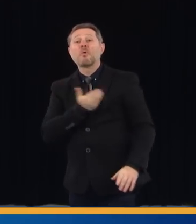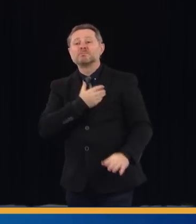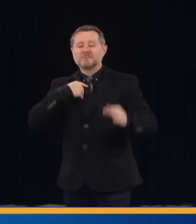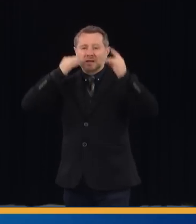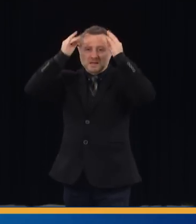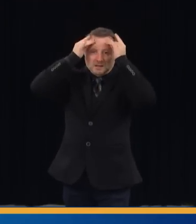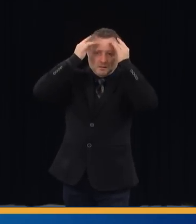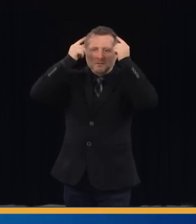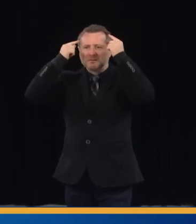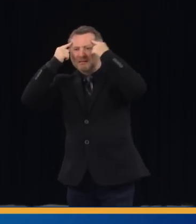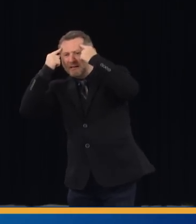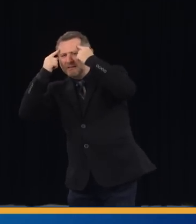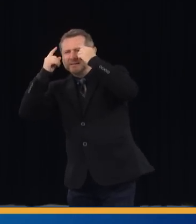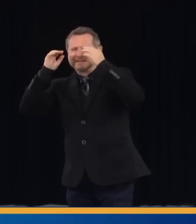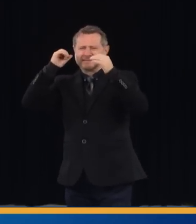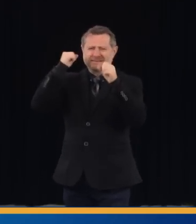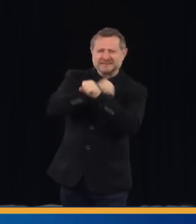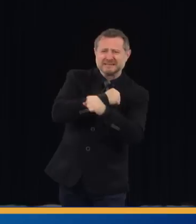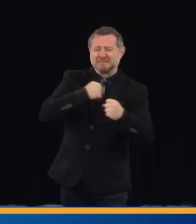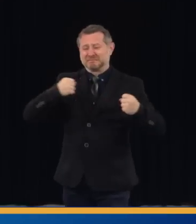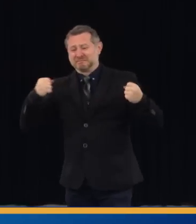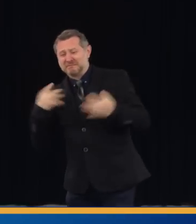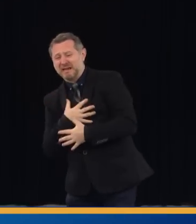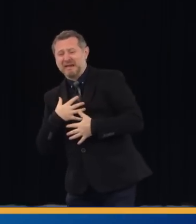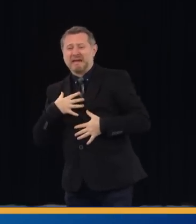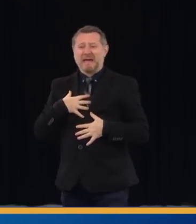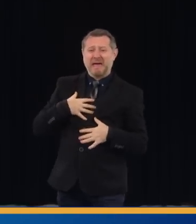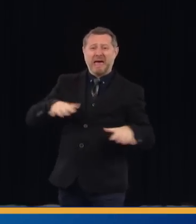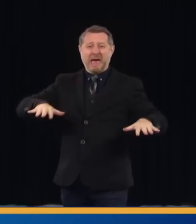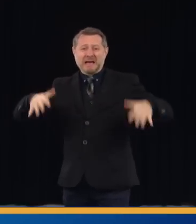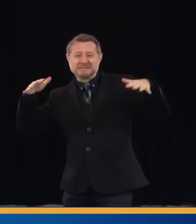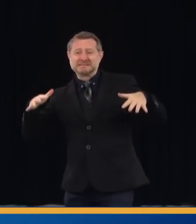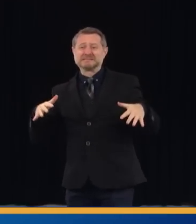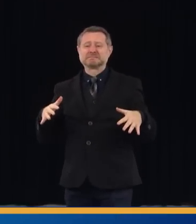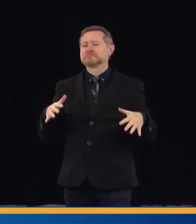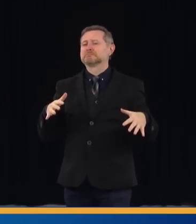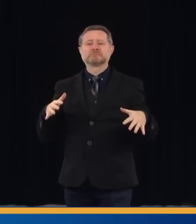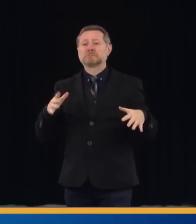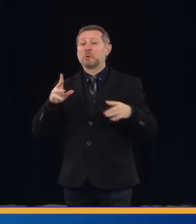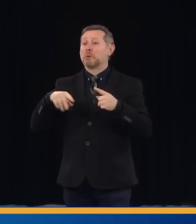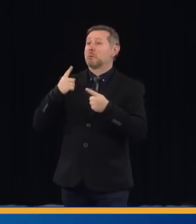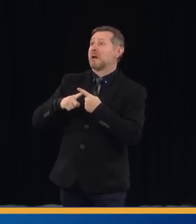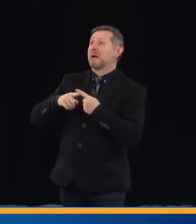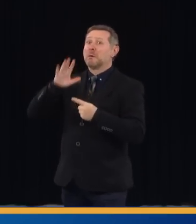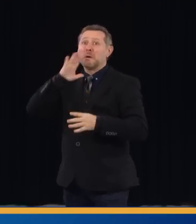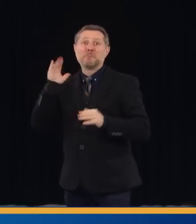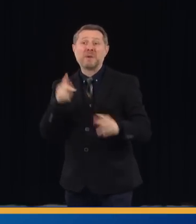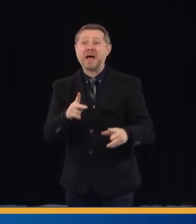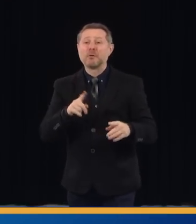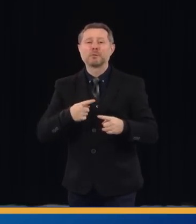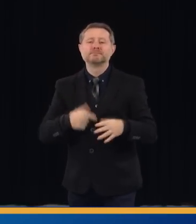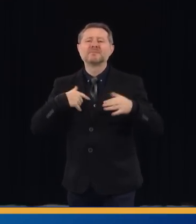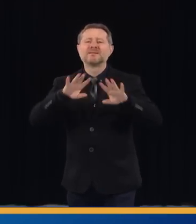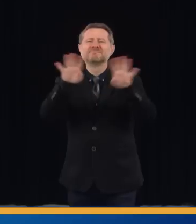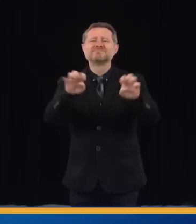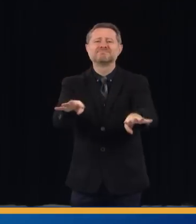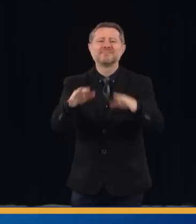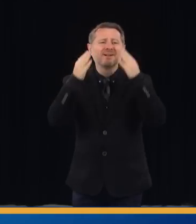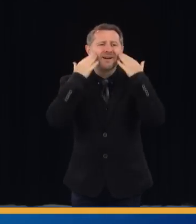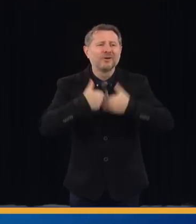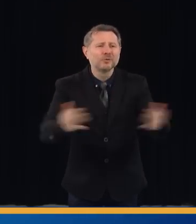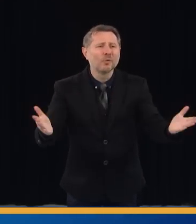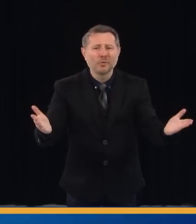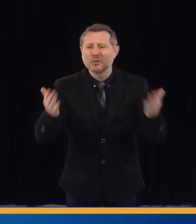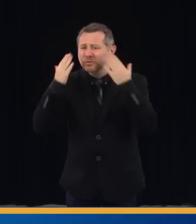away. When do we get back to normal? I don't think we get back to normal. I think we